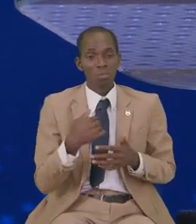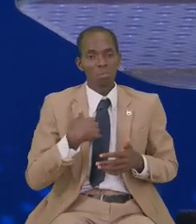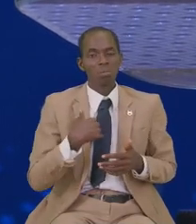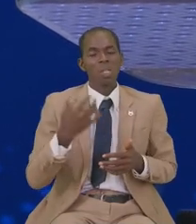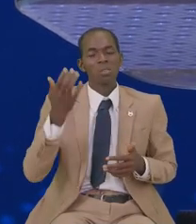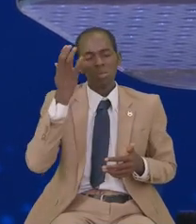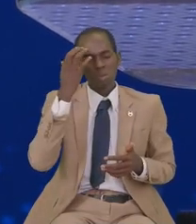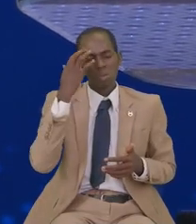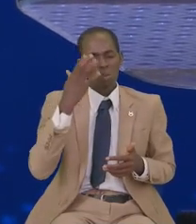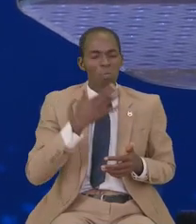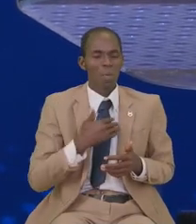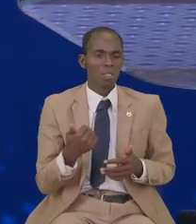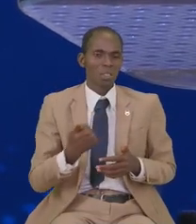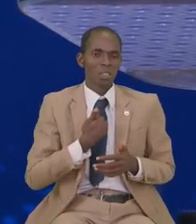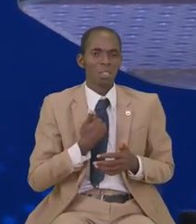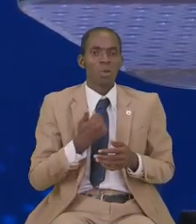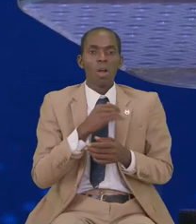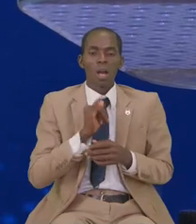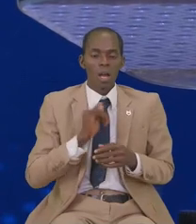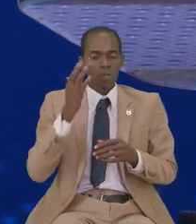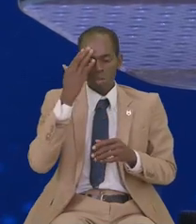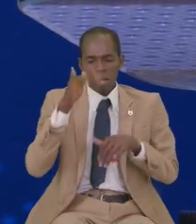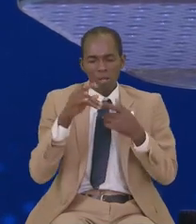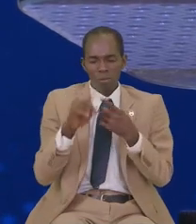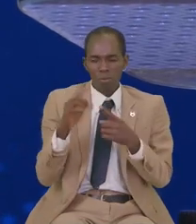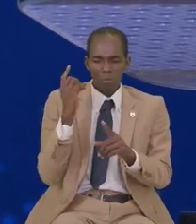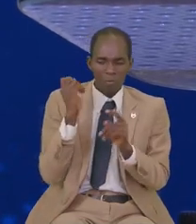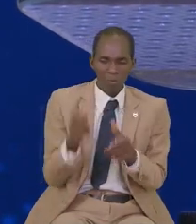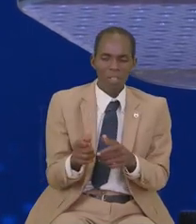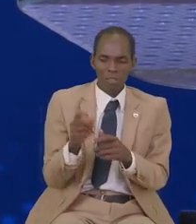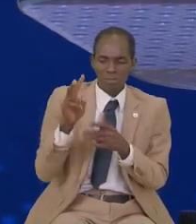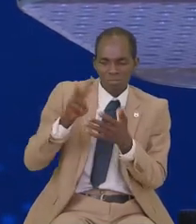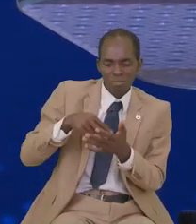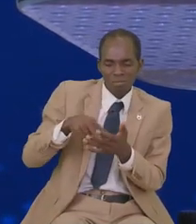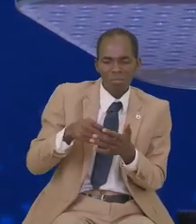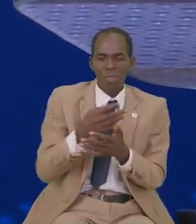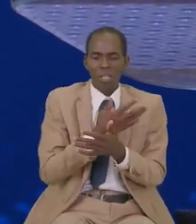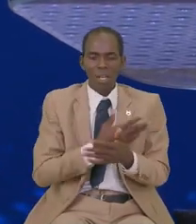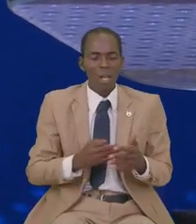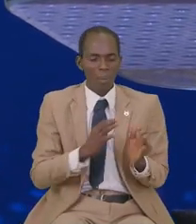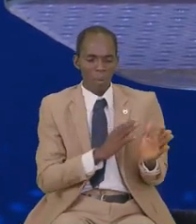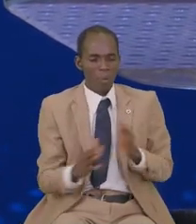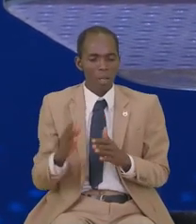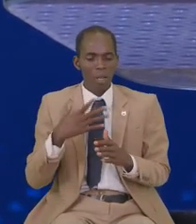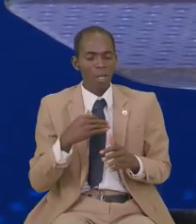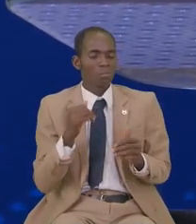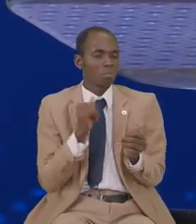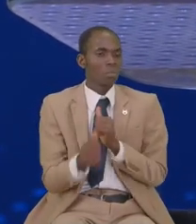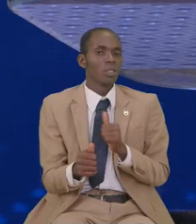the brain. When the exam is coming, I just read and cram, I'll make it. And now they've wasted